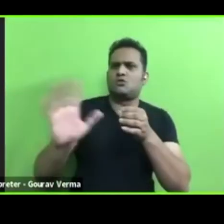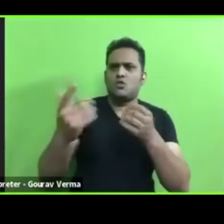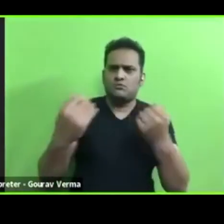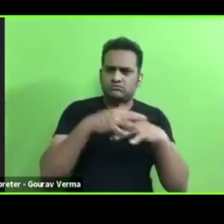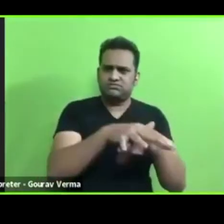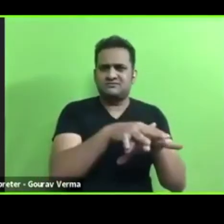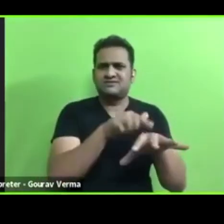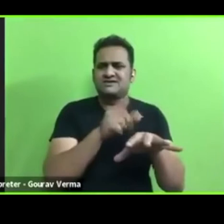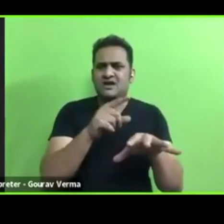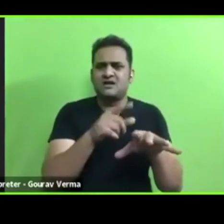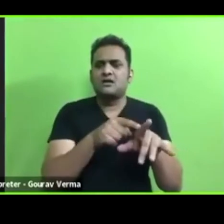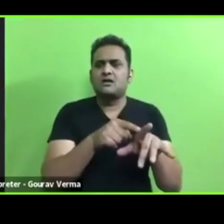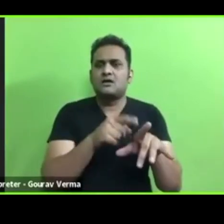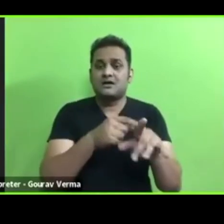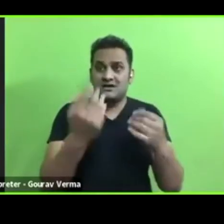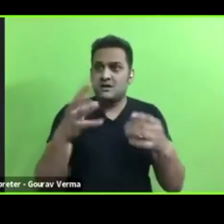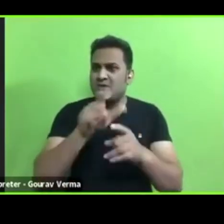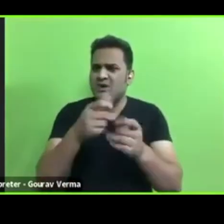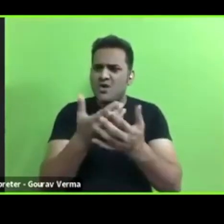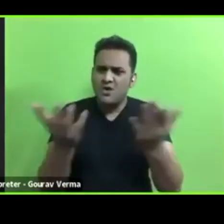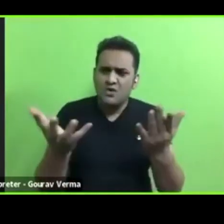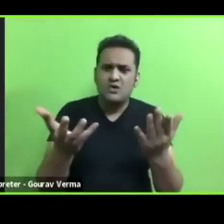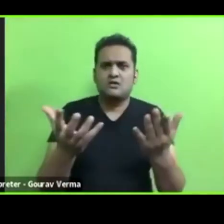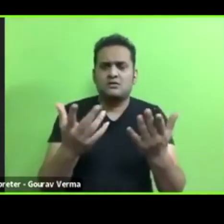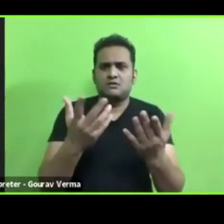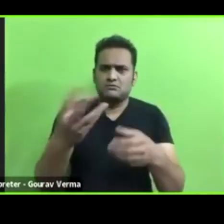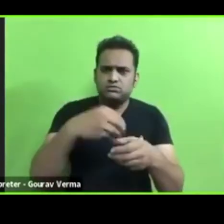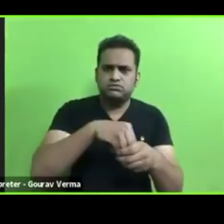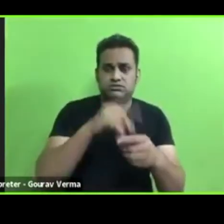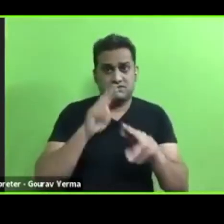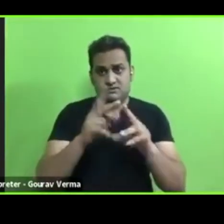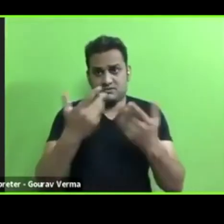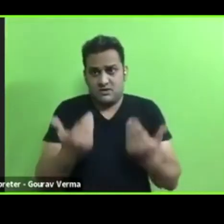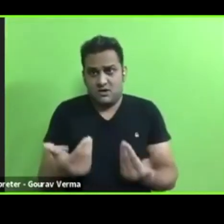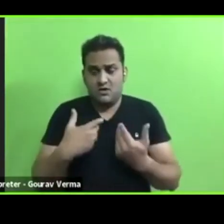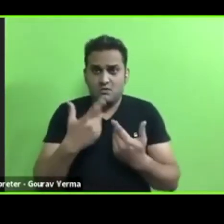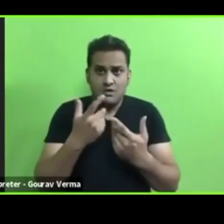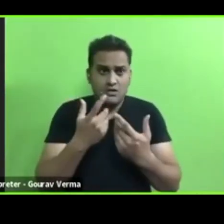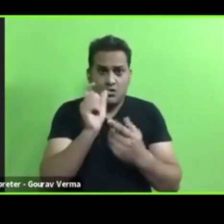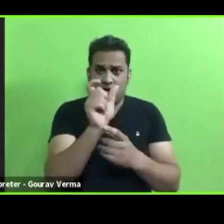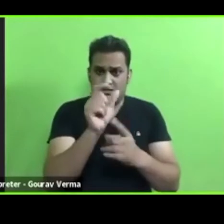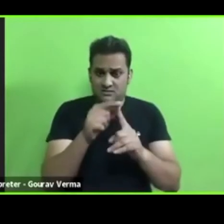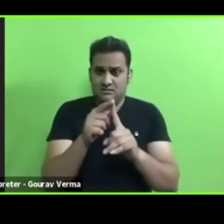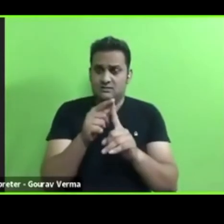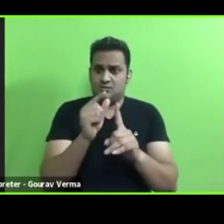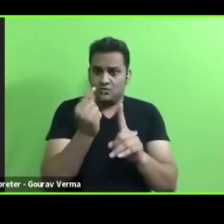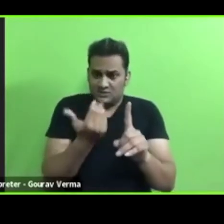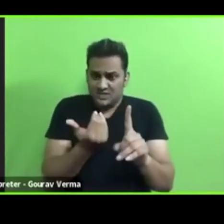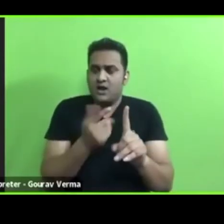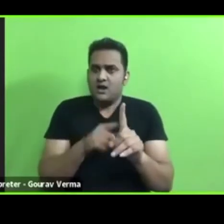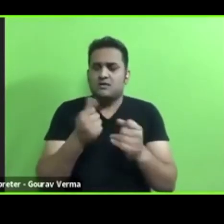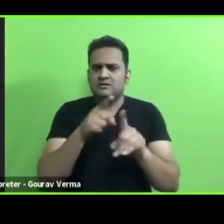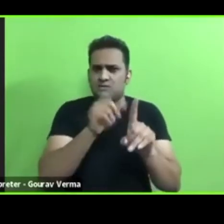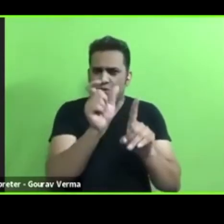be an act of including, especially if I am ever going to use that word. The other word very